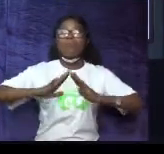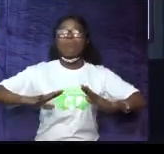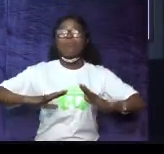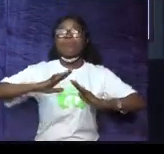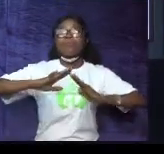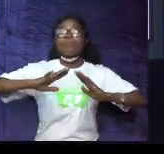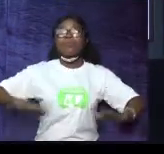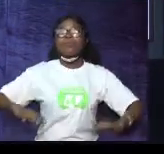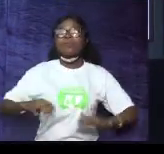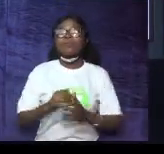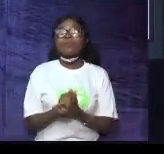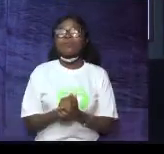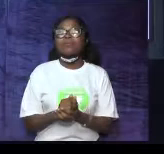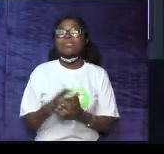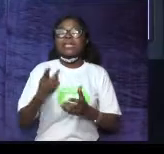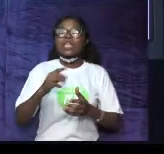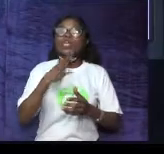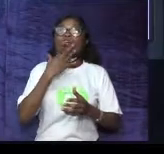on.